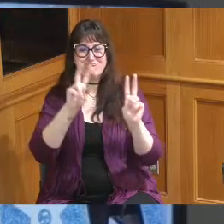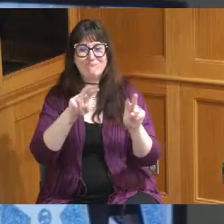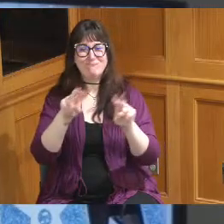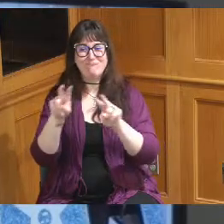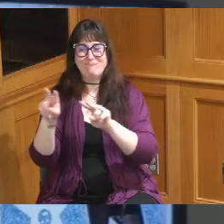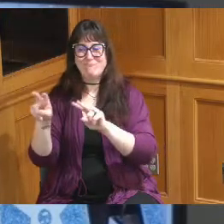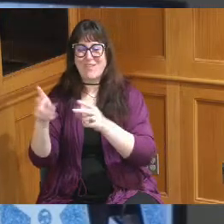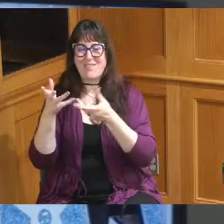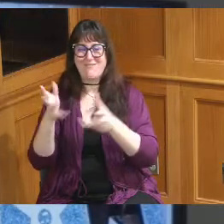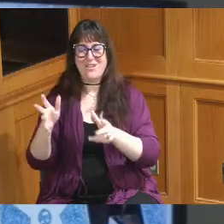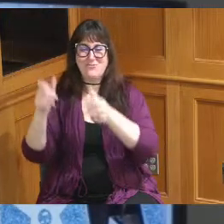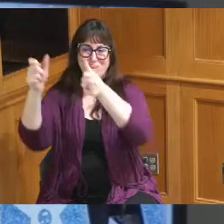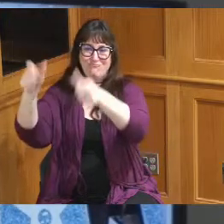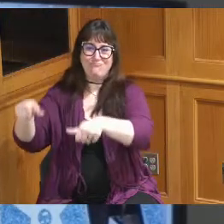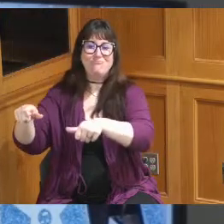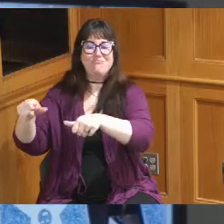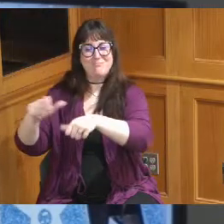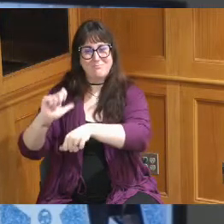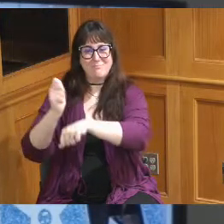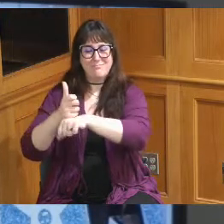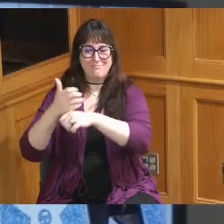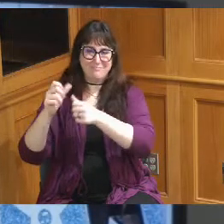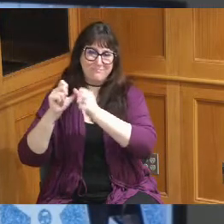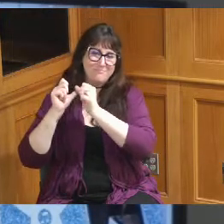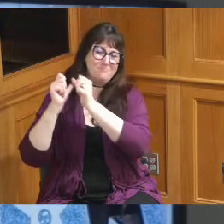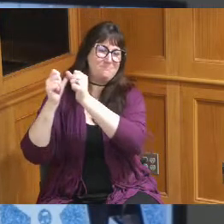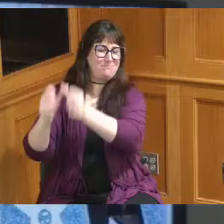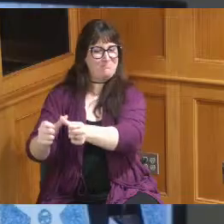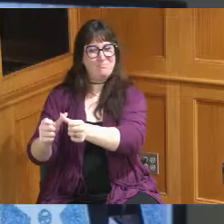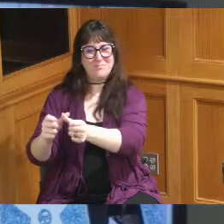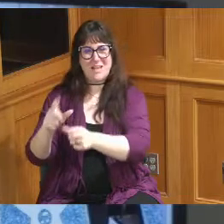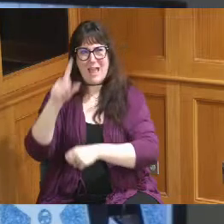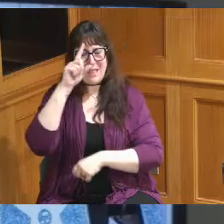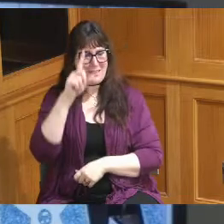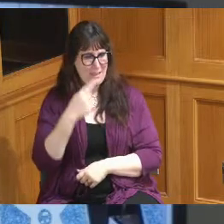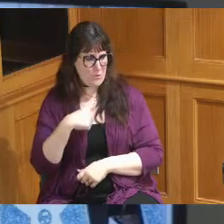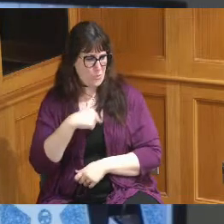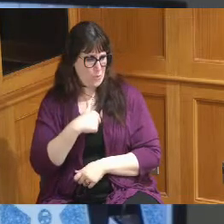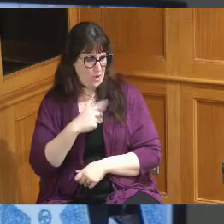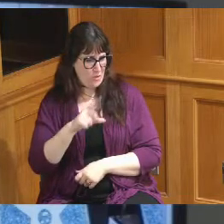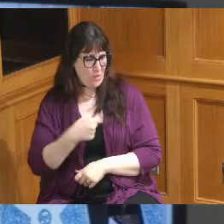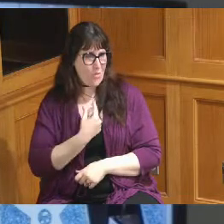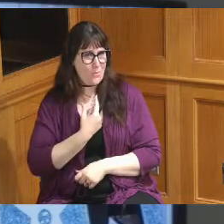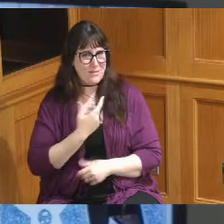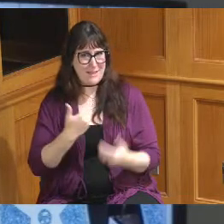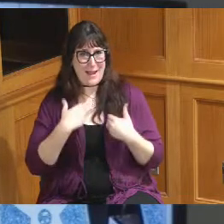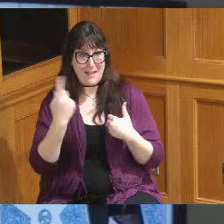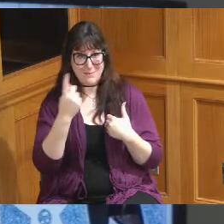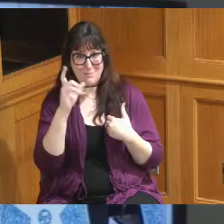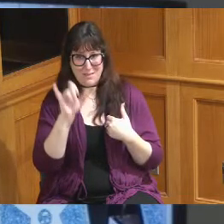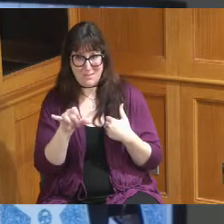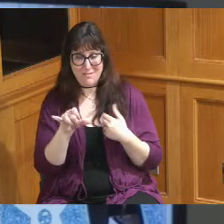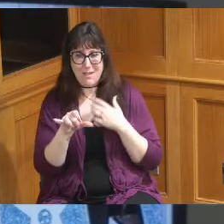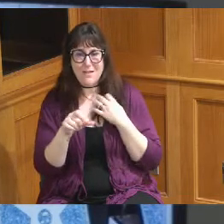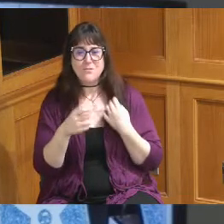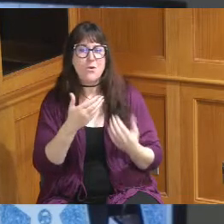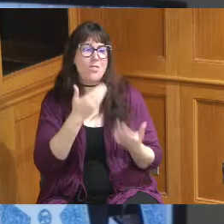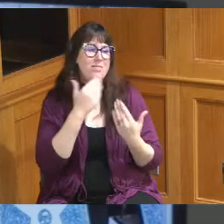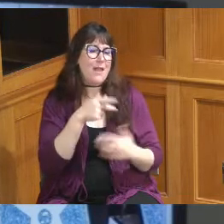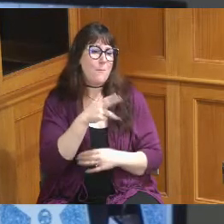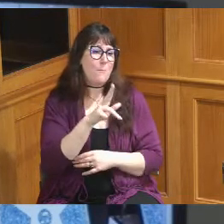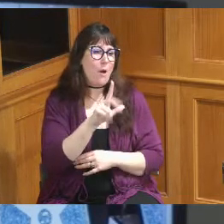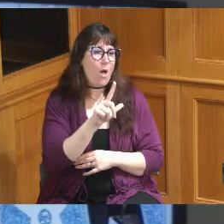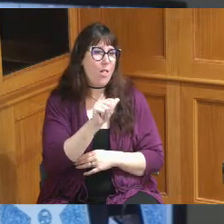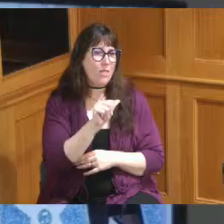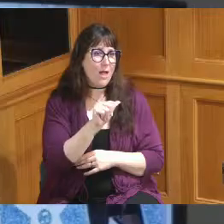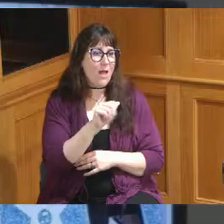permanent library exhibit, and I think we're the only ones in the country that has something like this. So I want to thank Paula and her